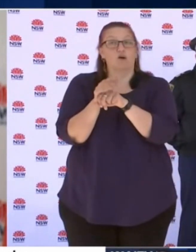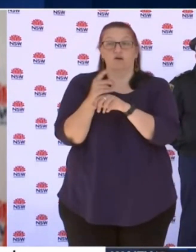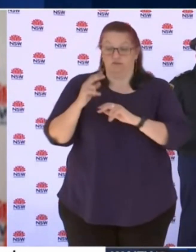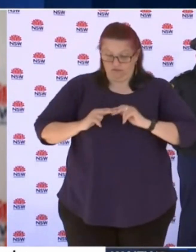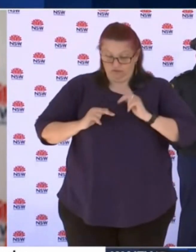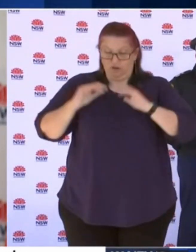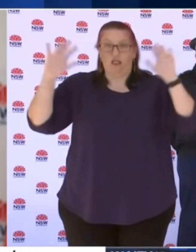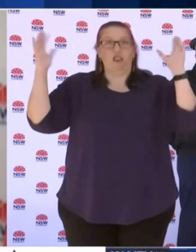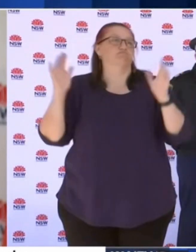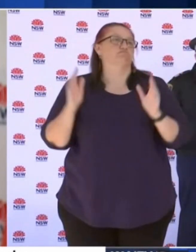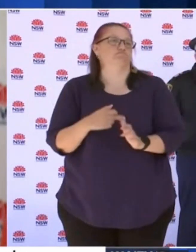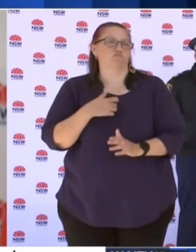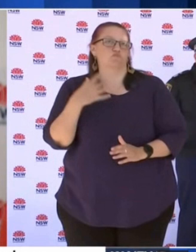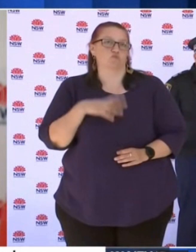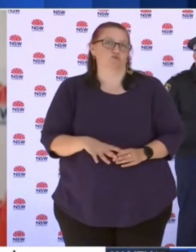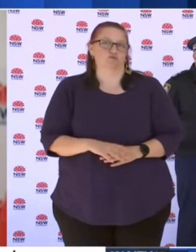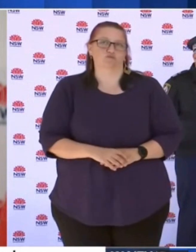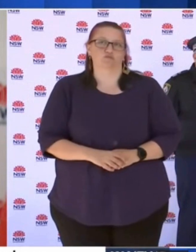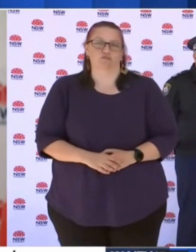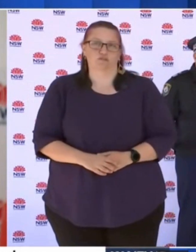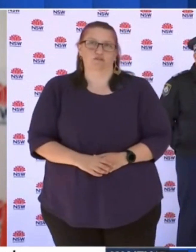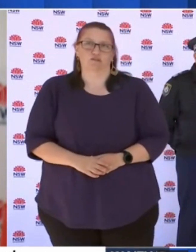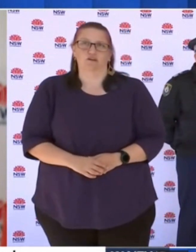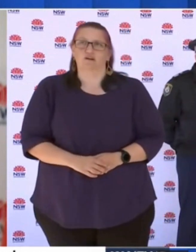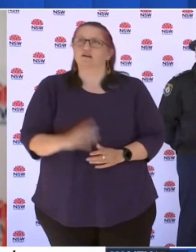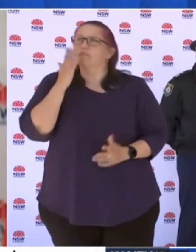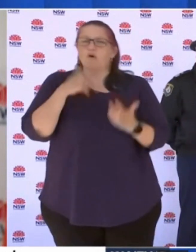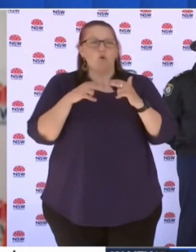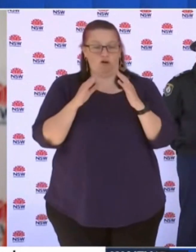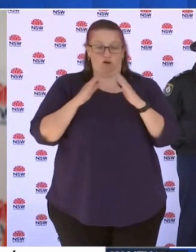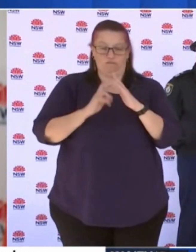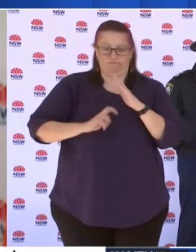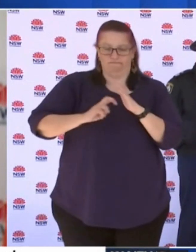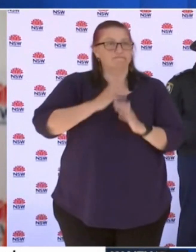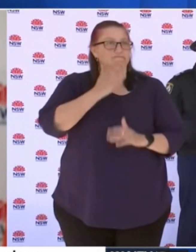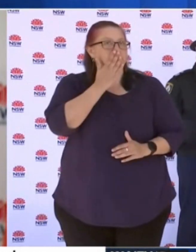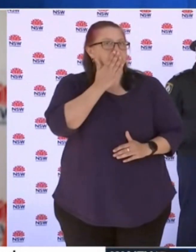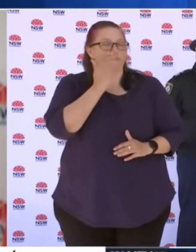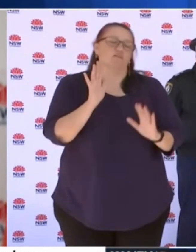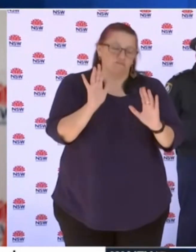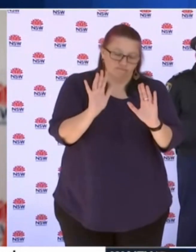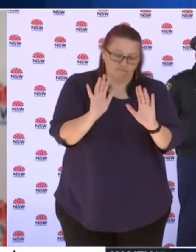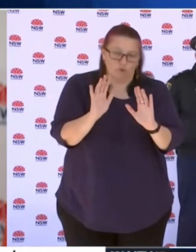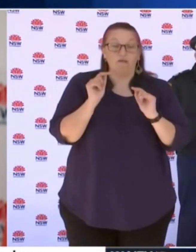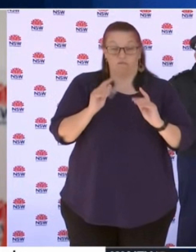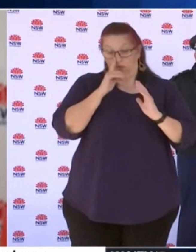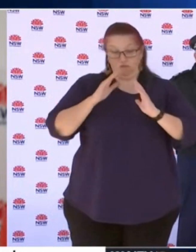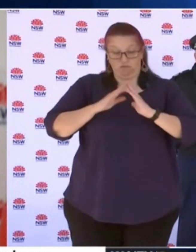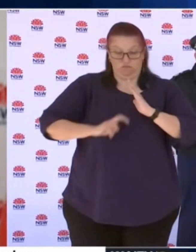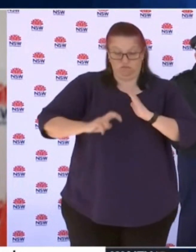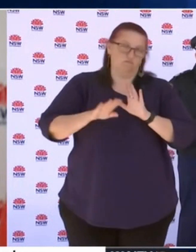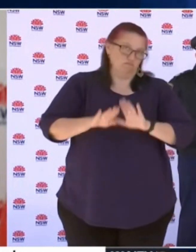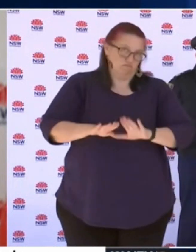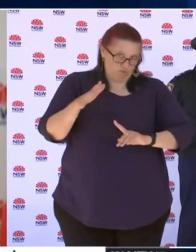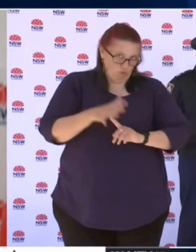reduced, and that's what we're looking at. So it doesn't matter if those in isolation, well, I shouldn't say obviously it matters to them, but in terms of what we